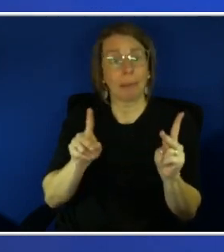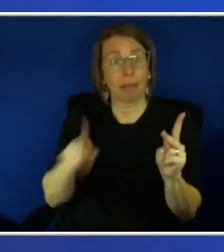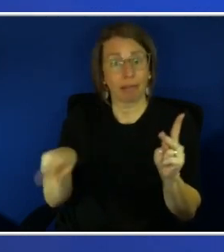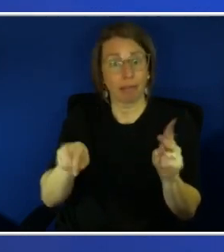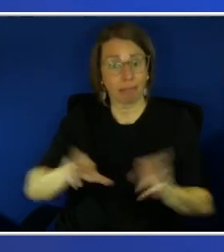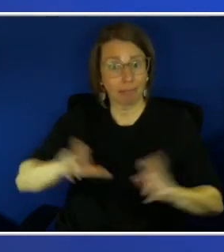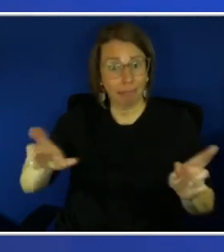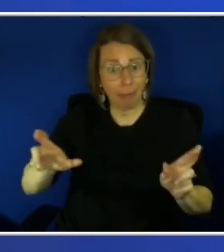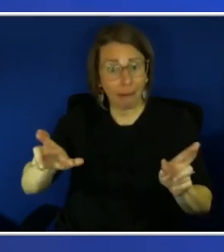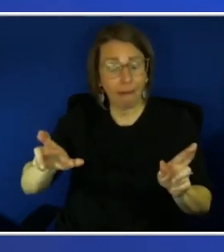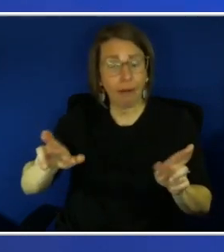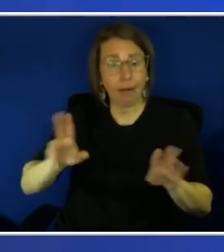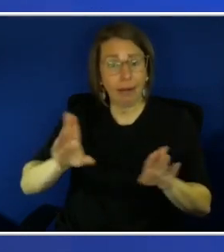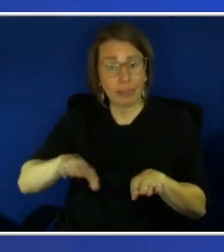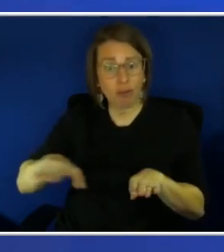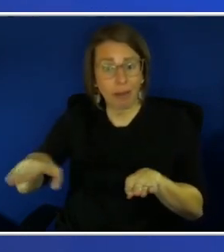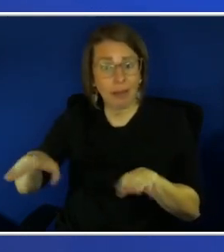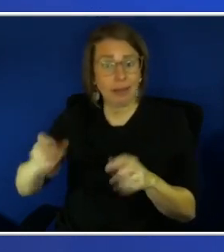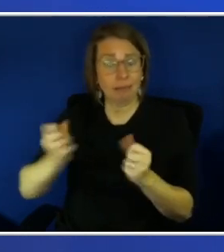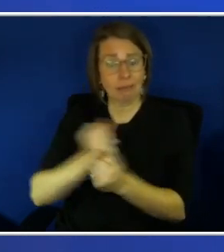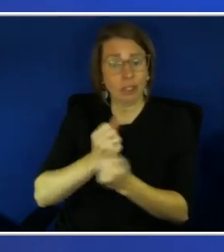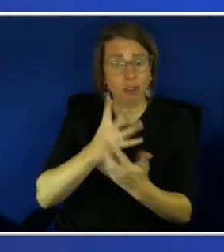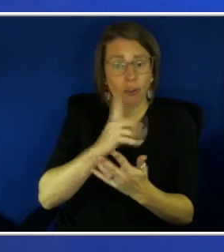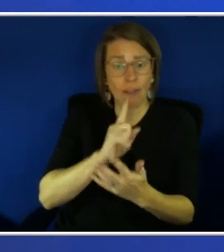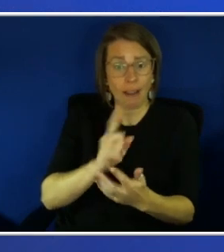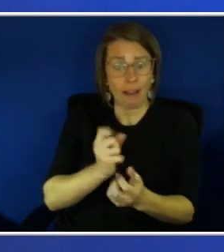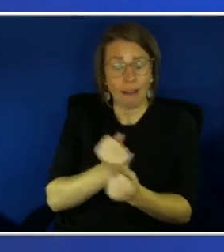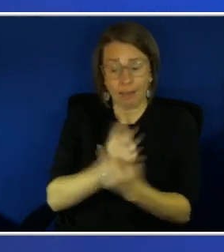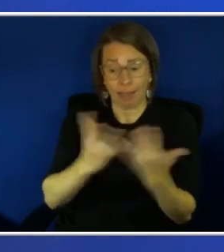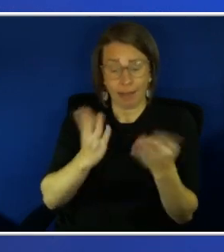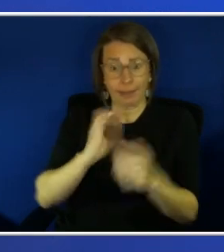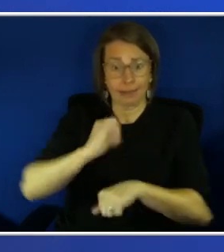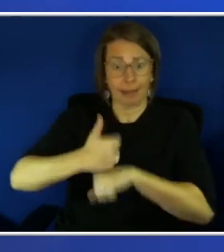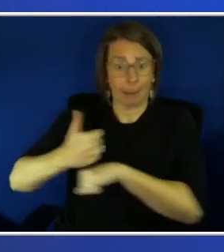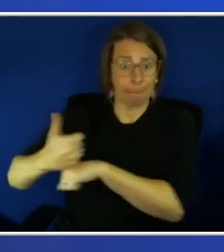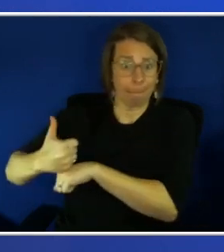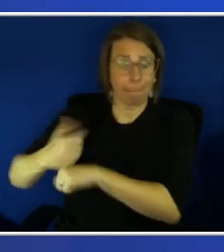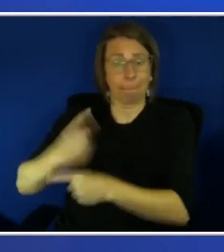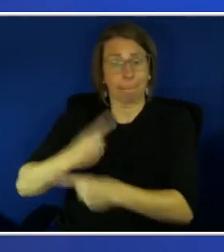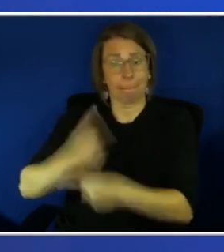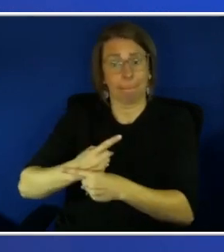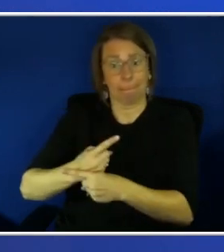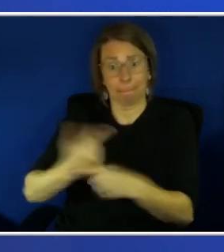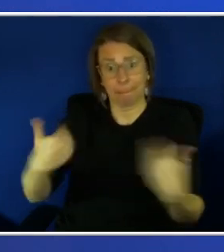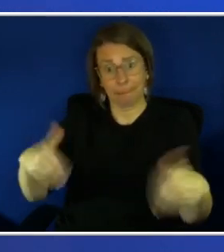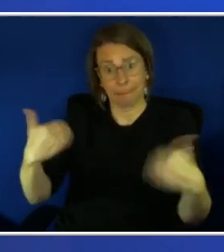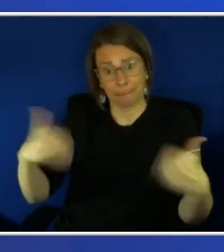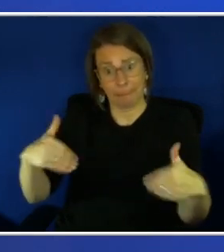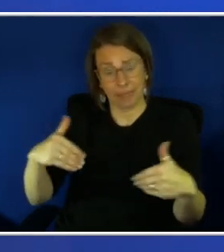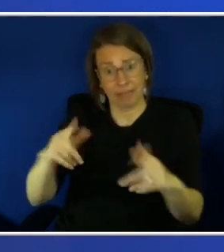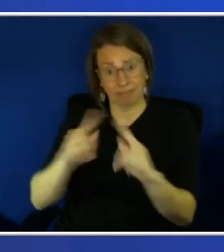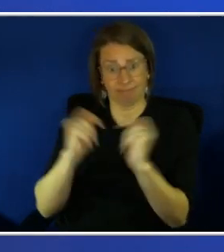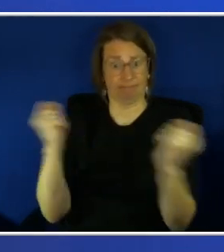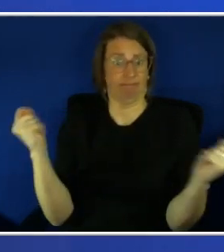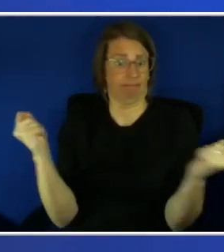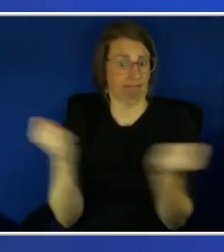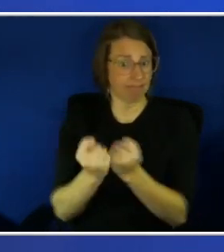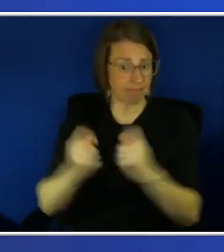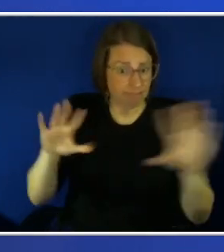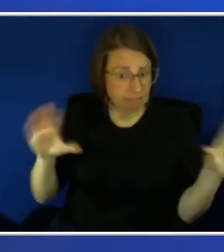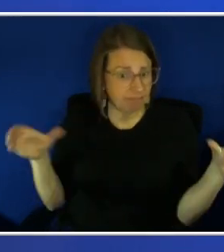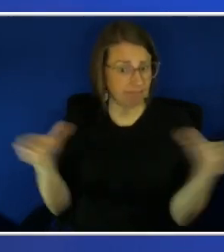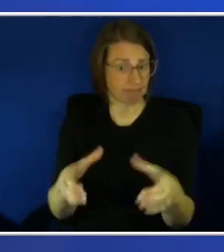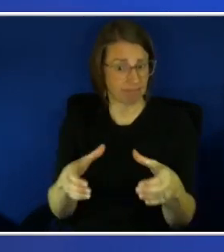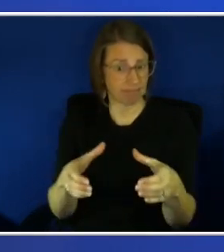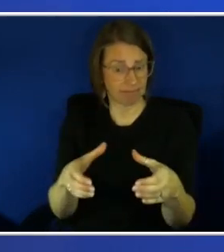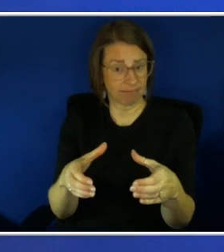prepare the microscopes, get everything set up. I mean, it's a huge endeavor, and the fact that it just kind of goes off, choreographed